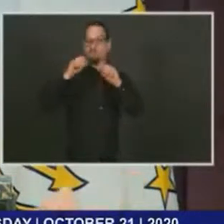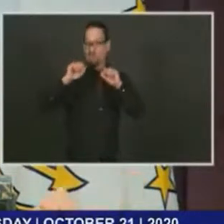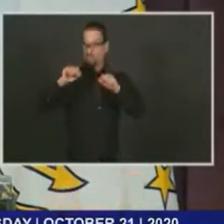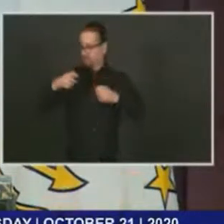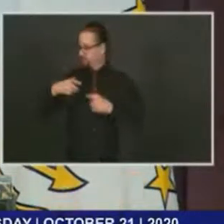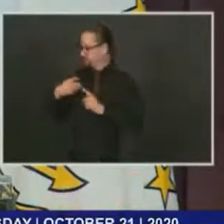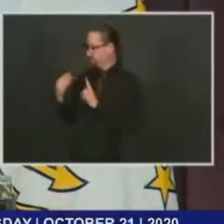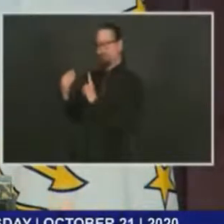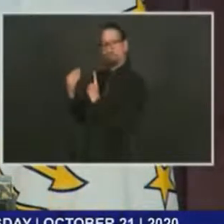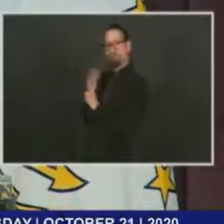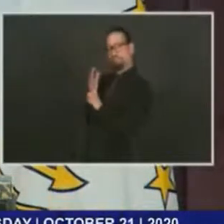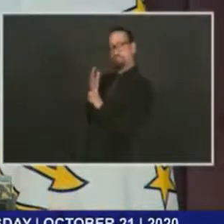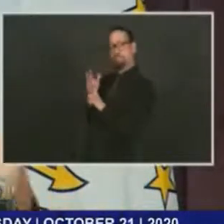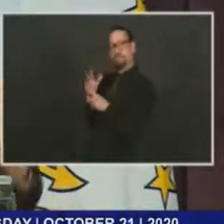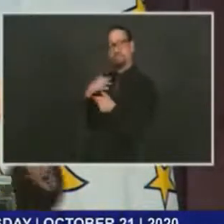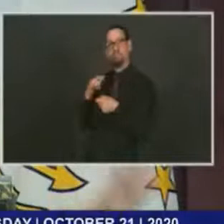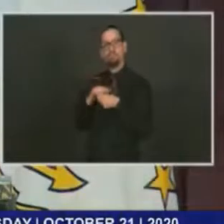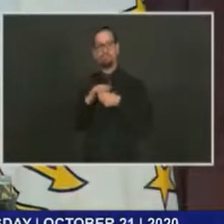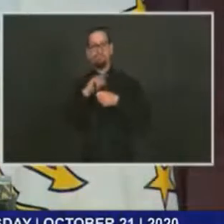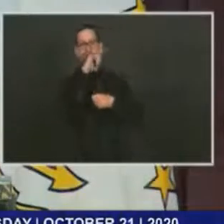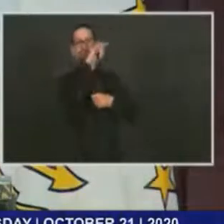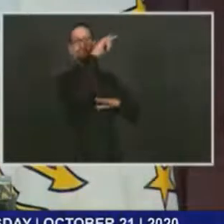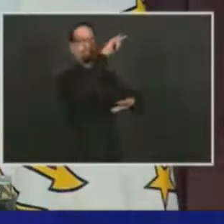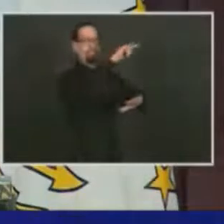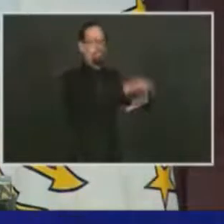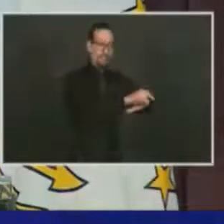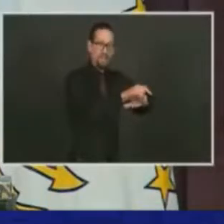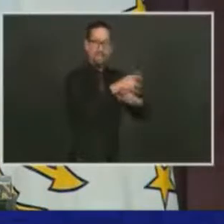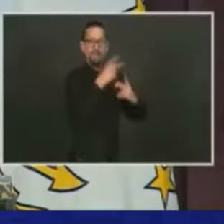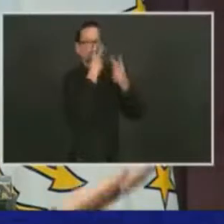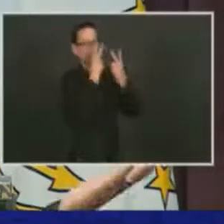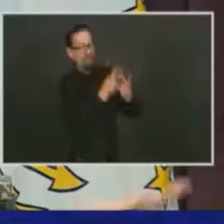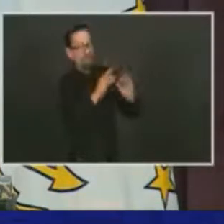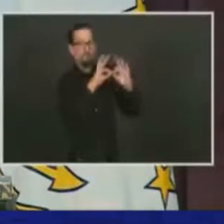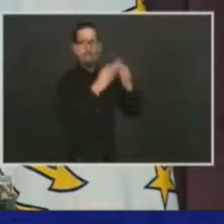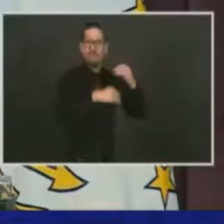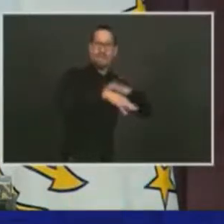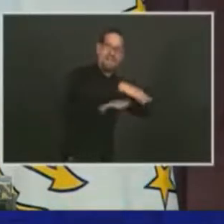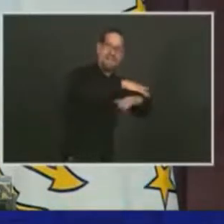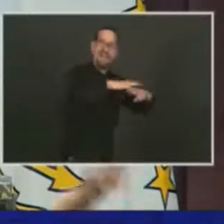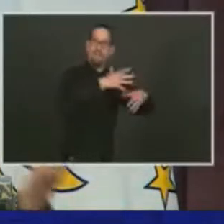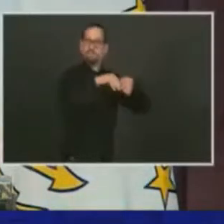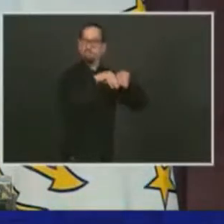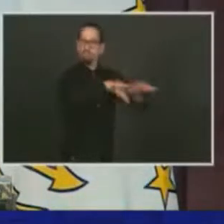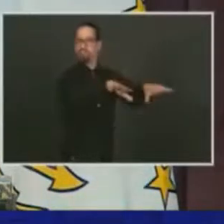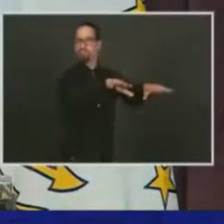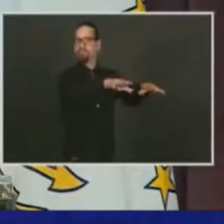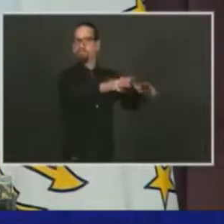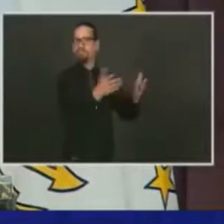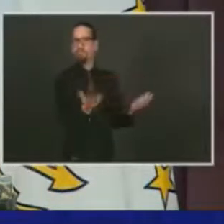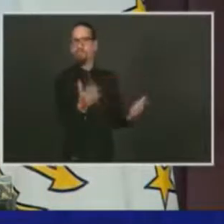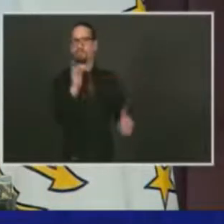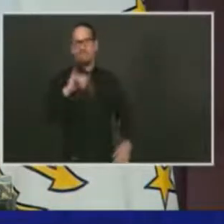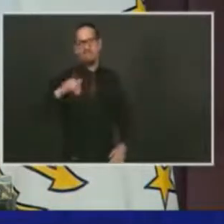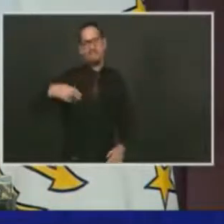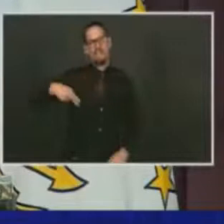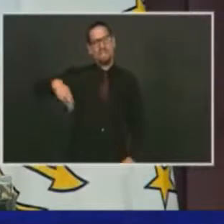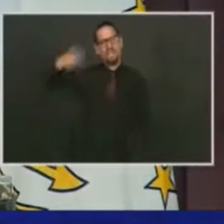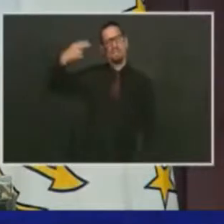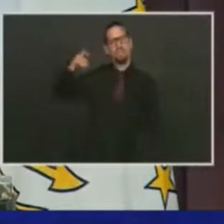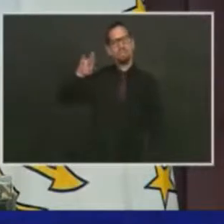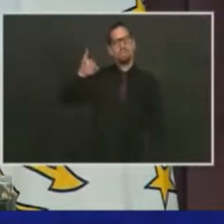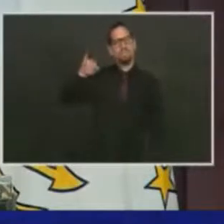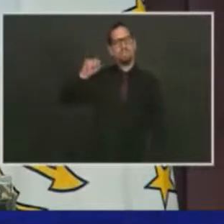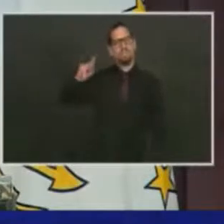or a train or a bus, that's doubly true. It's a higher risk. And obviously, if you have any